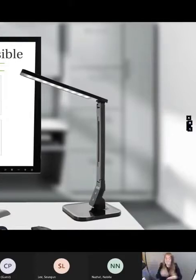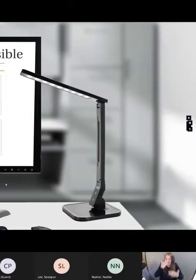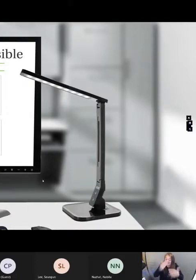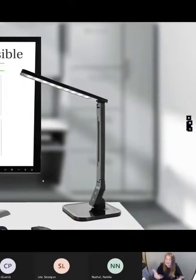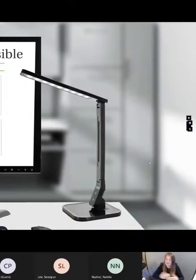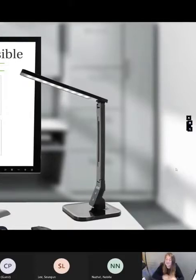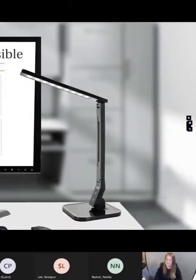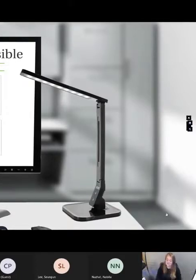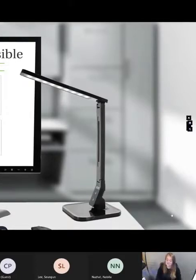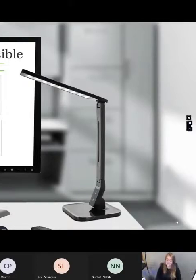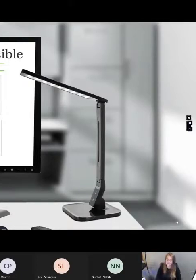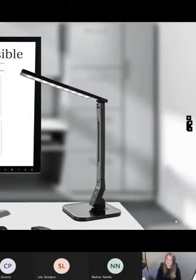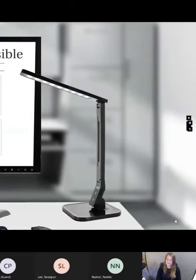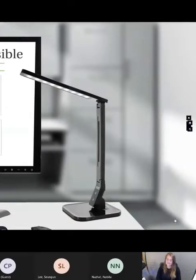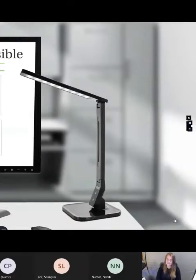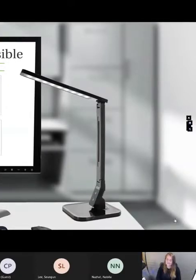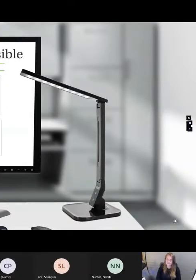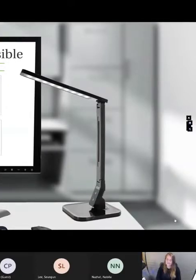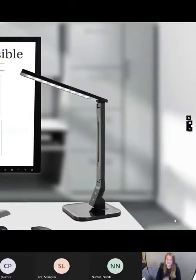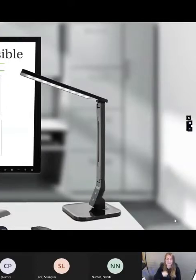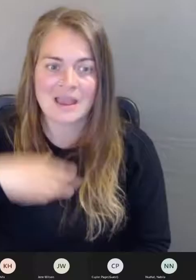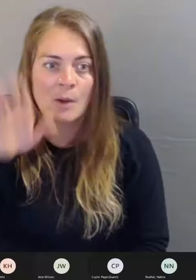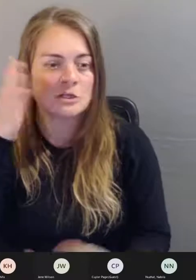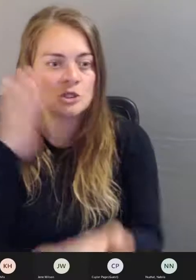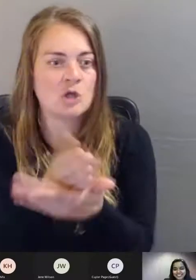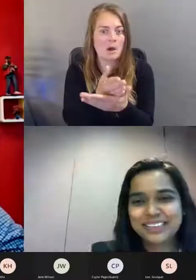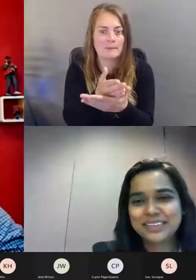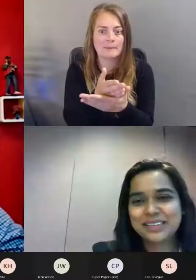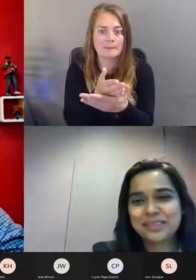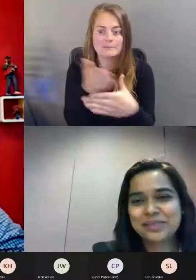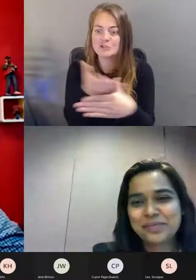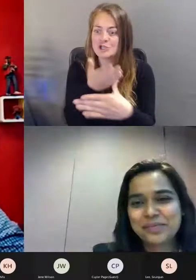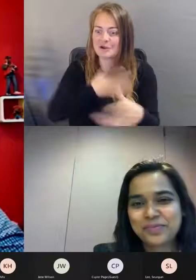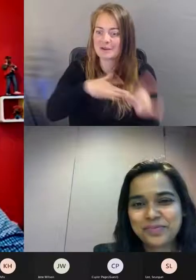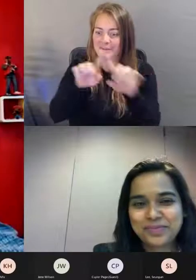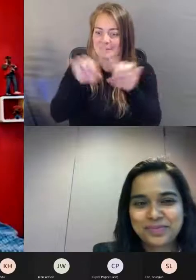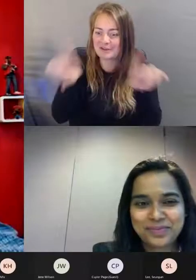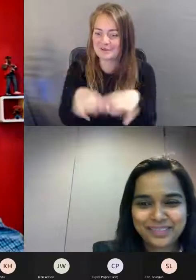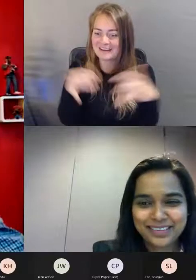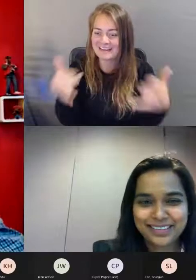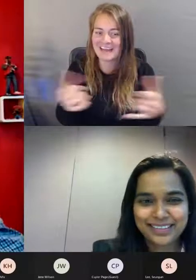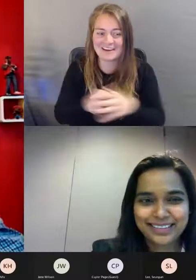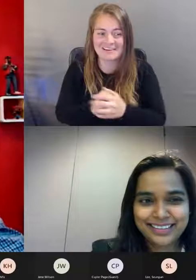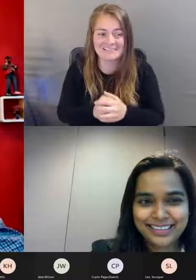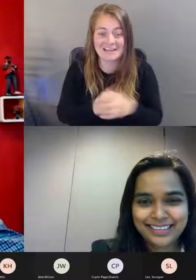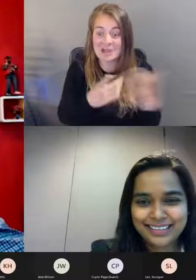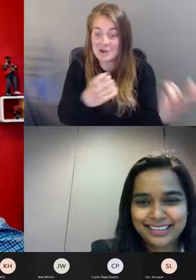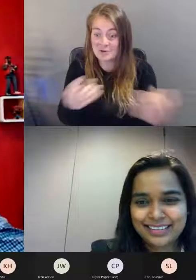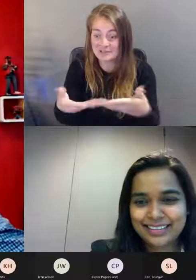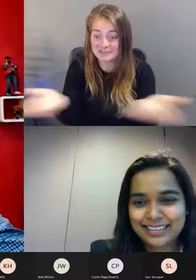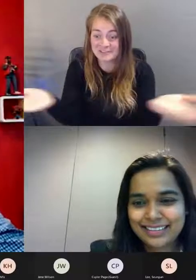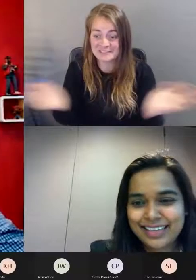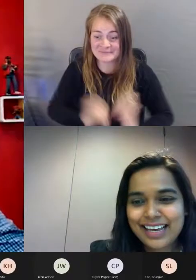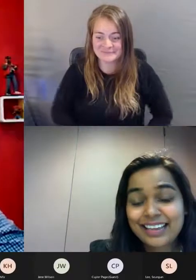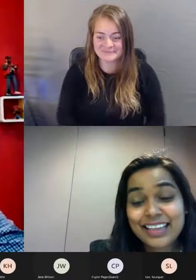much. And I will stop screen sharing now, and we're open for questions if anyone has